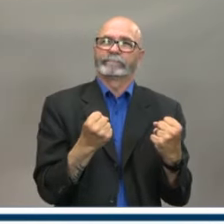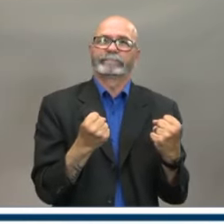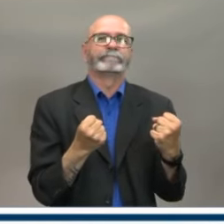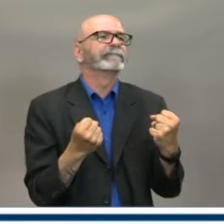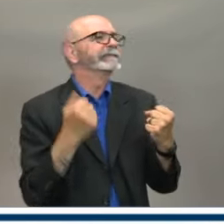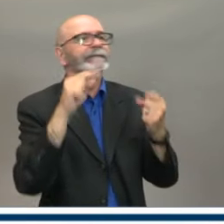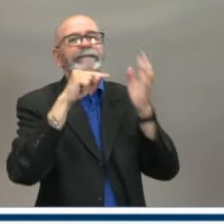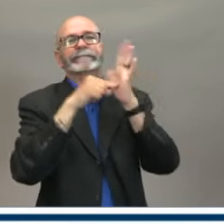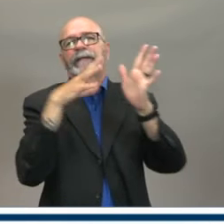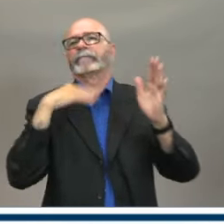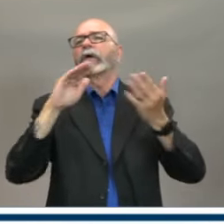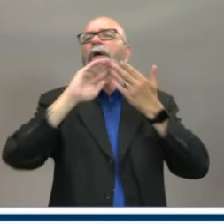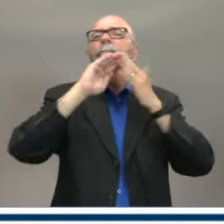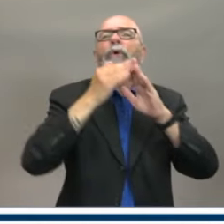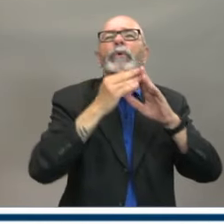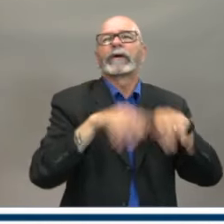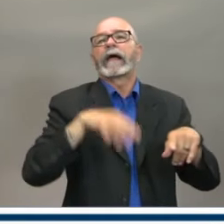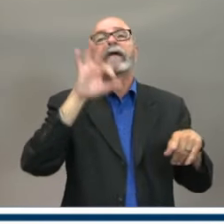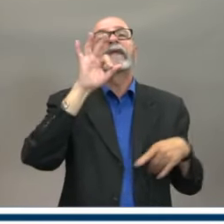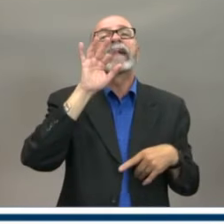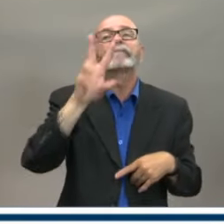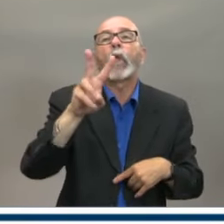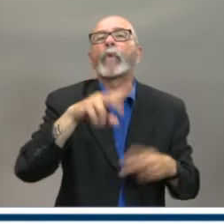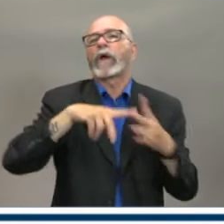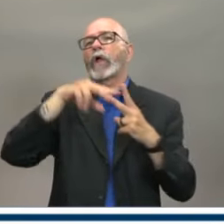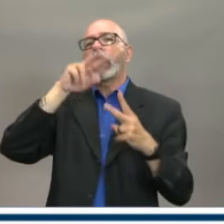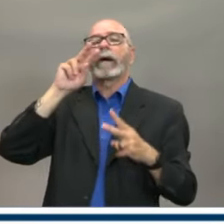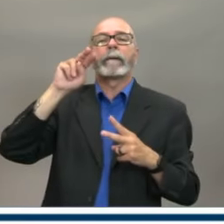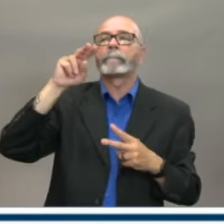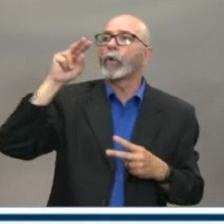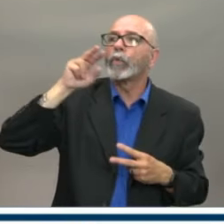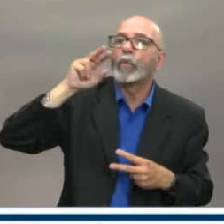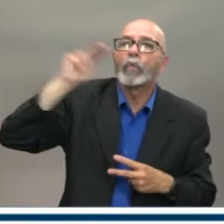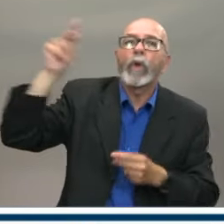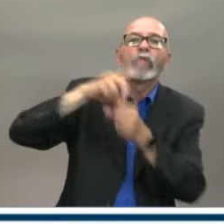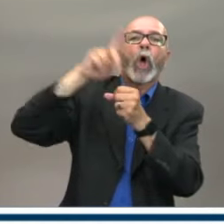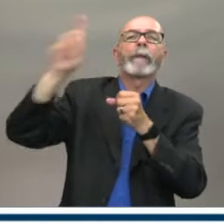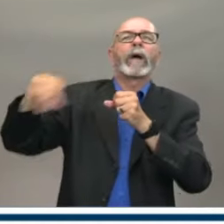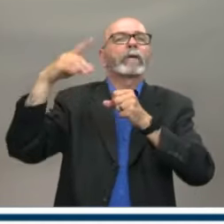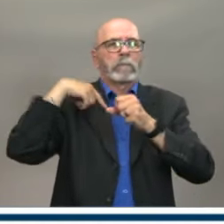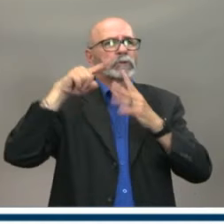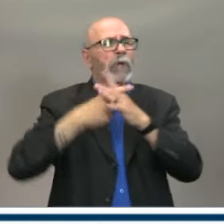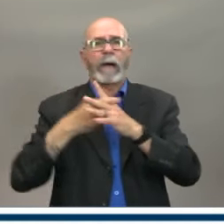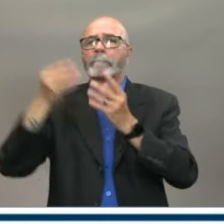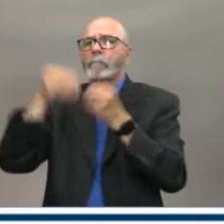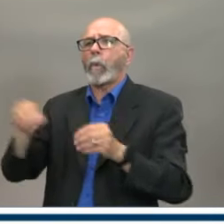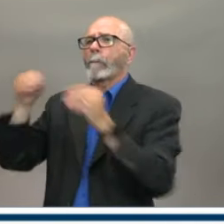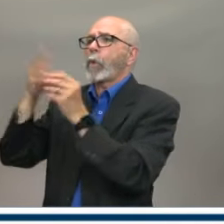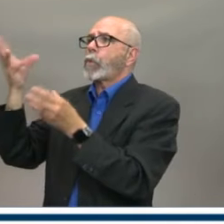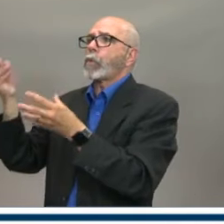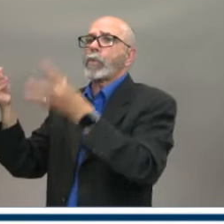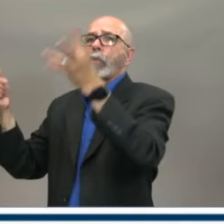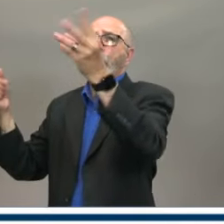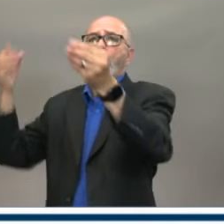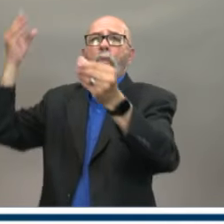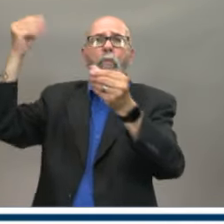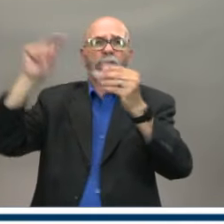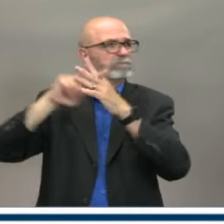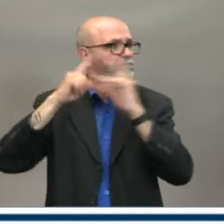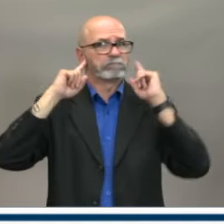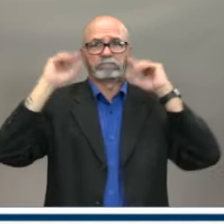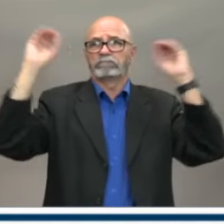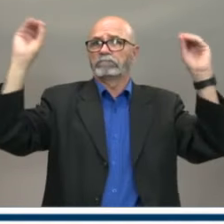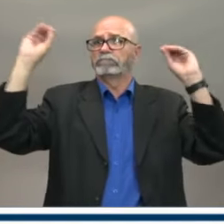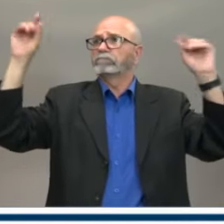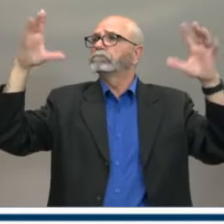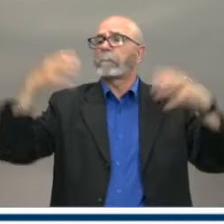North, and the Prestons have been resolved, and that currently there are no community clusters left. So I'm wondering, could you confirm that and tell